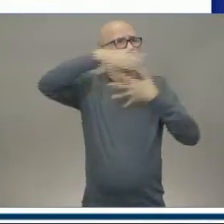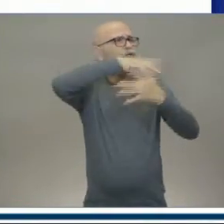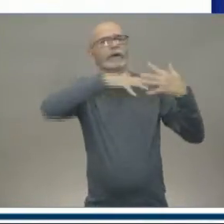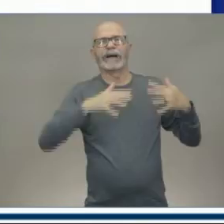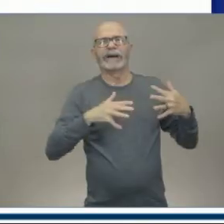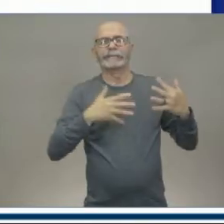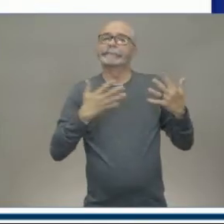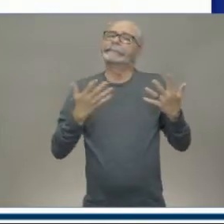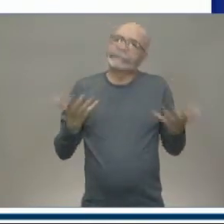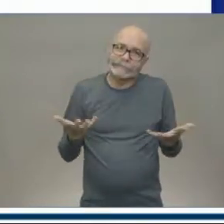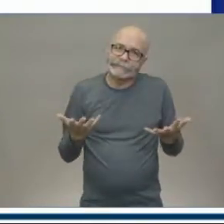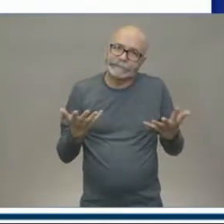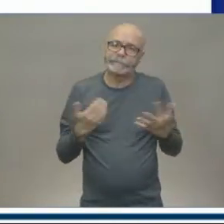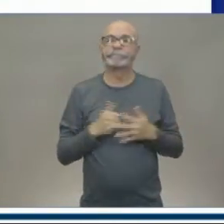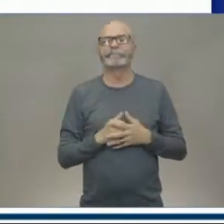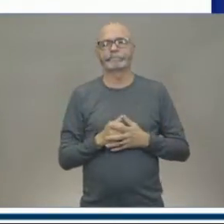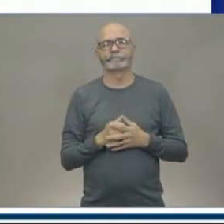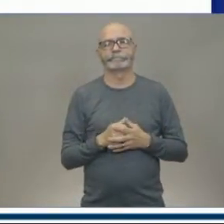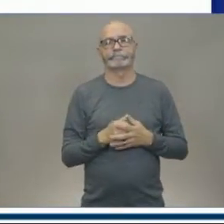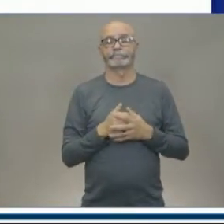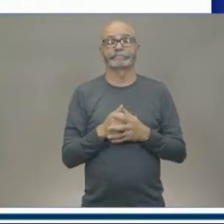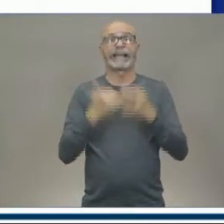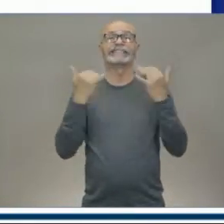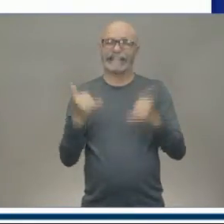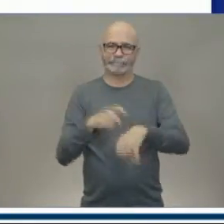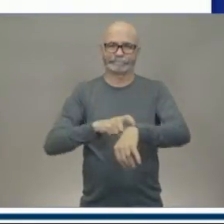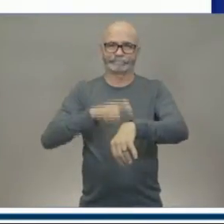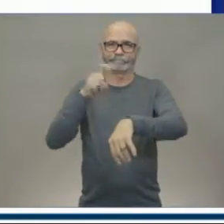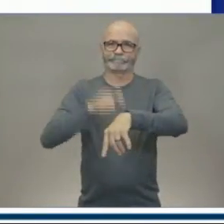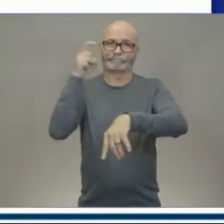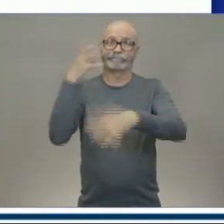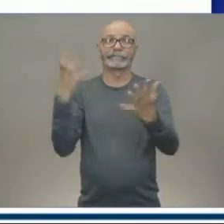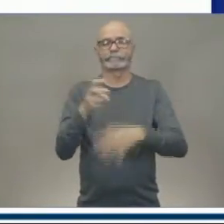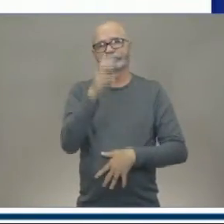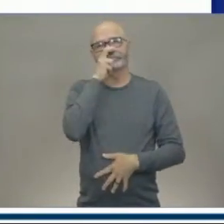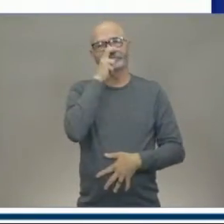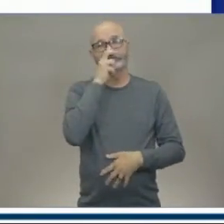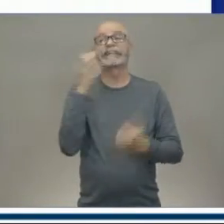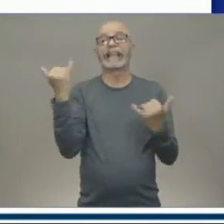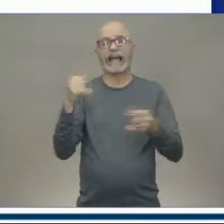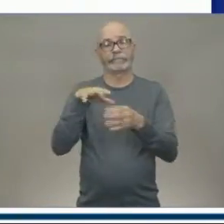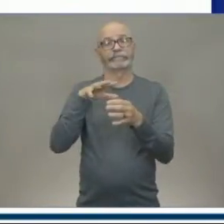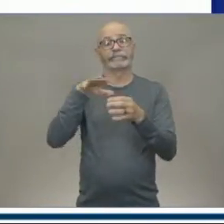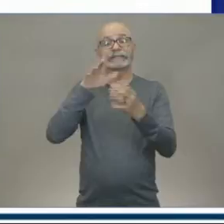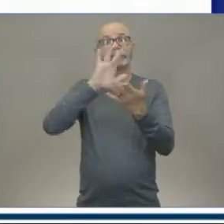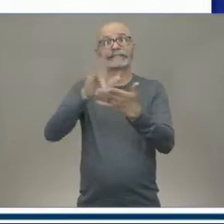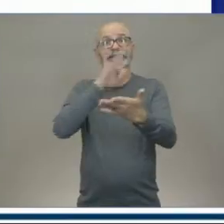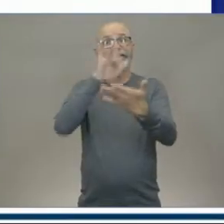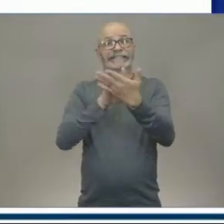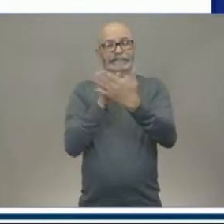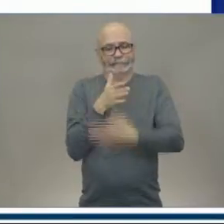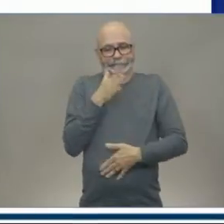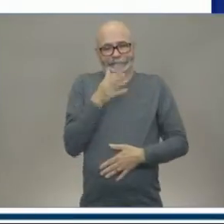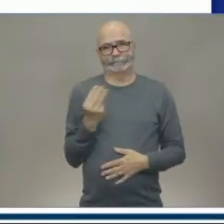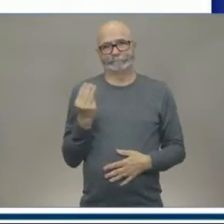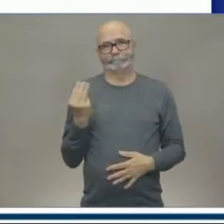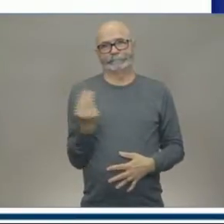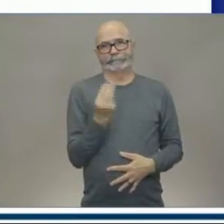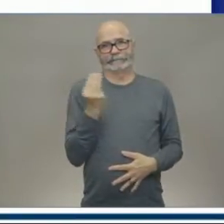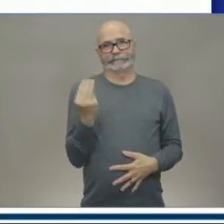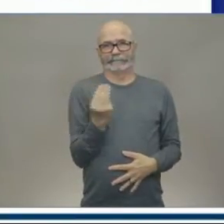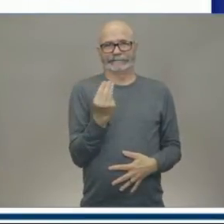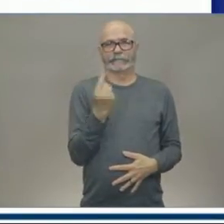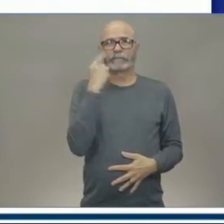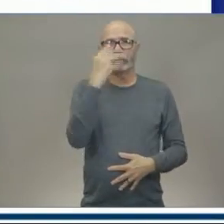Today we are also announcing strict measures in most parts of Central Zone. Effective Monday, for the next 4 weeks, we